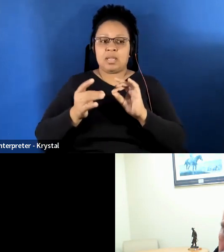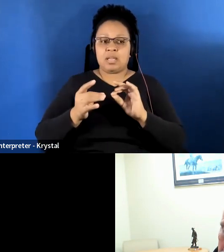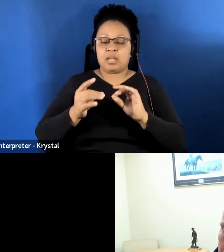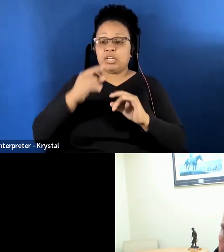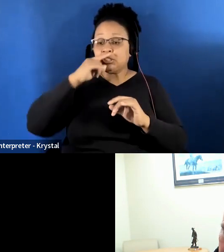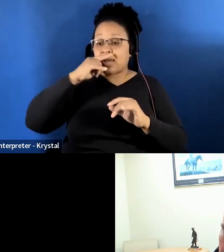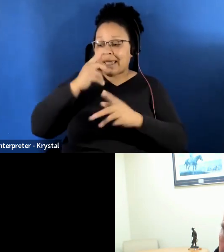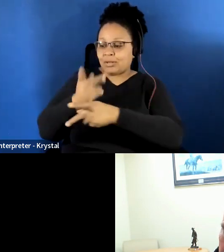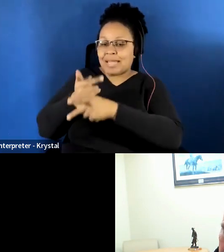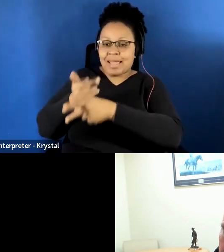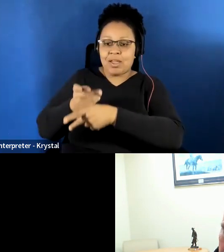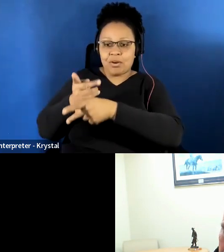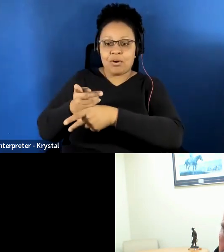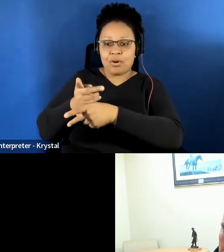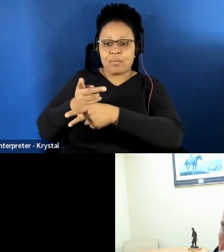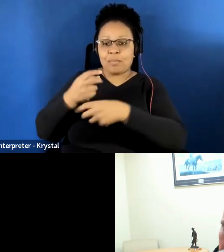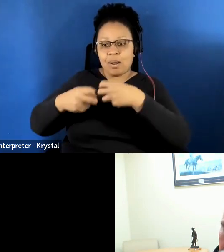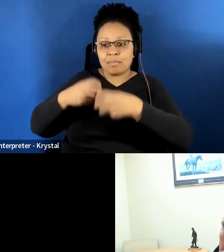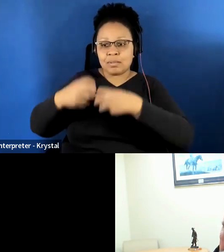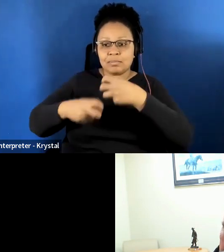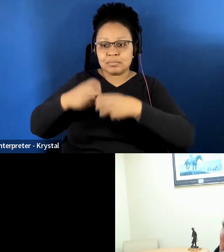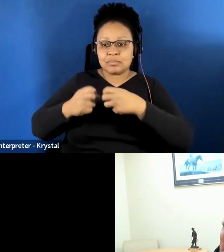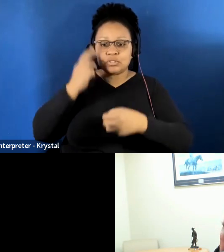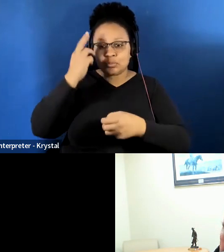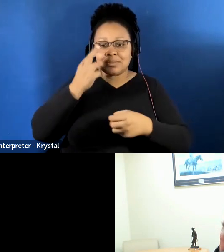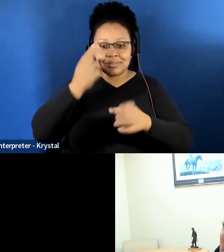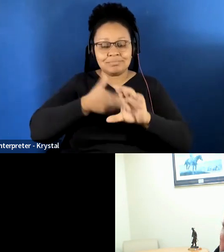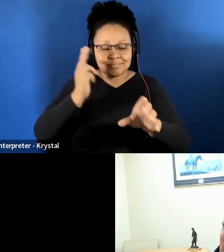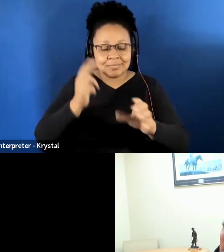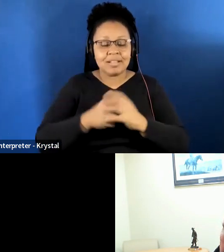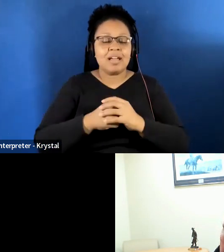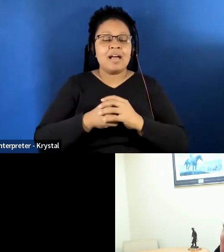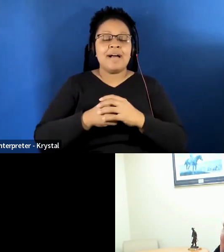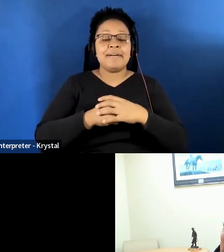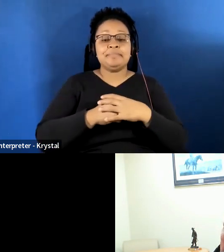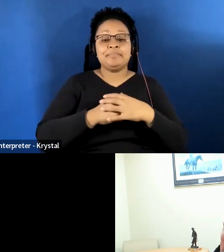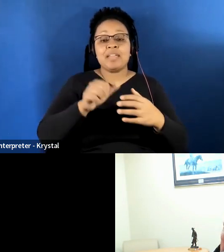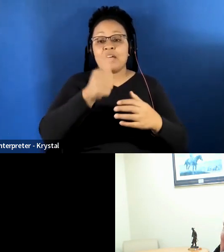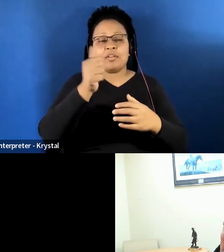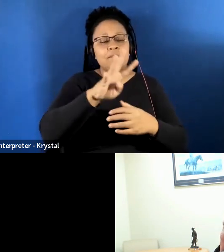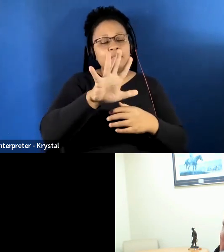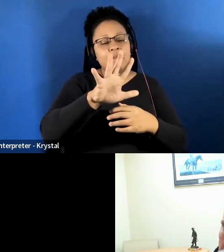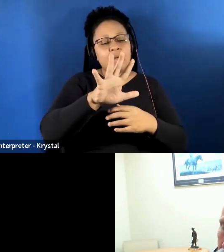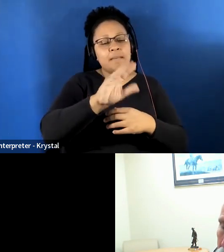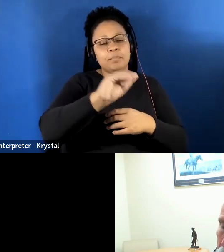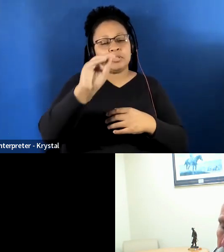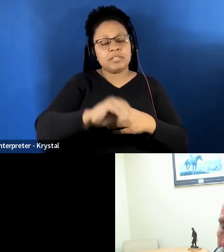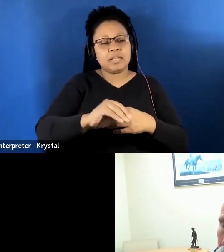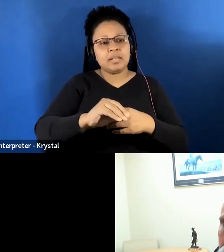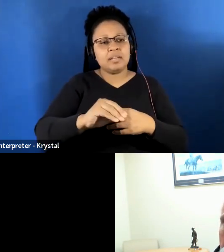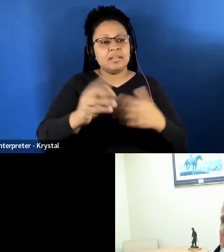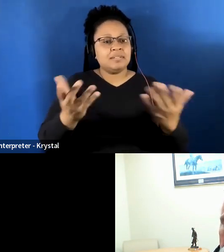childcare issues were a reason they quit. And then the other 45%, just lack